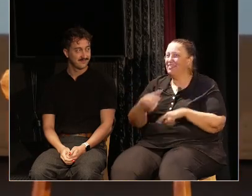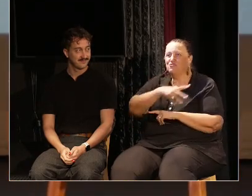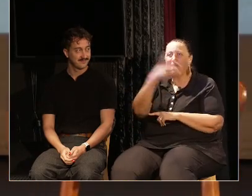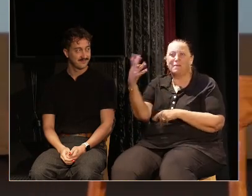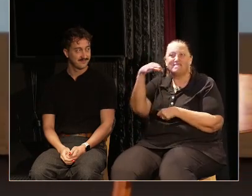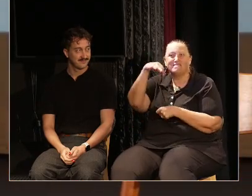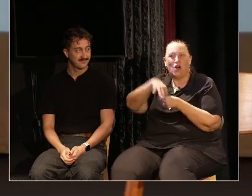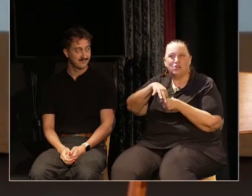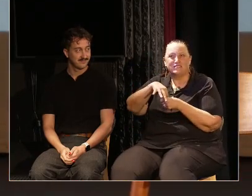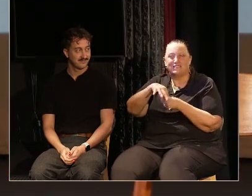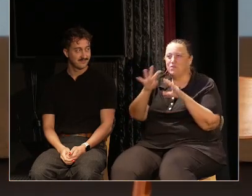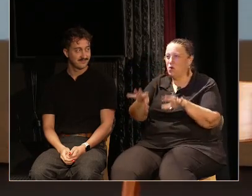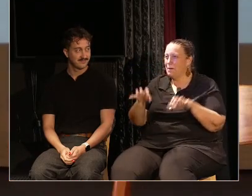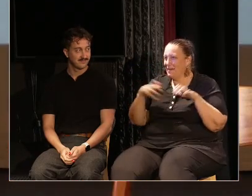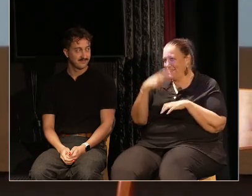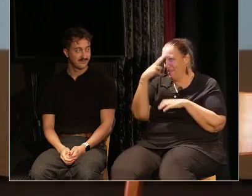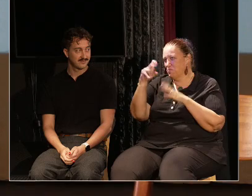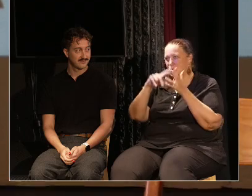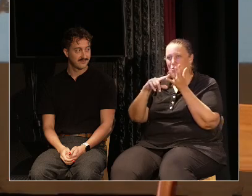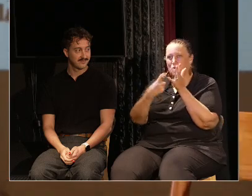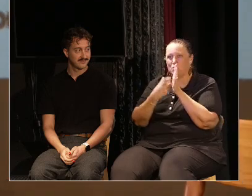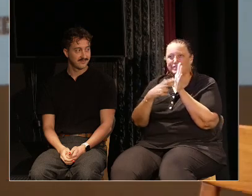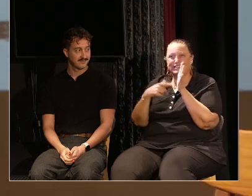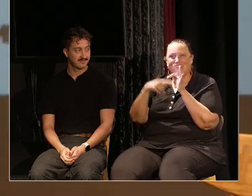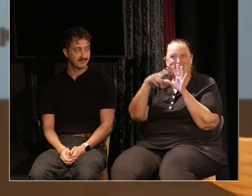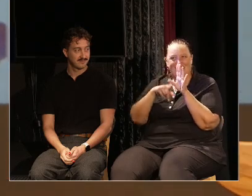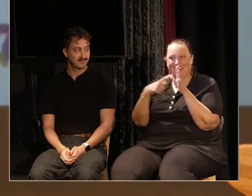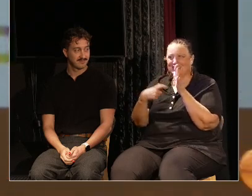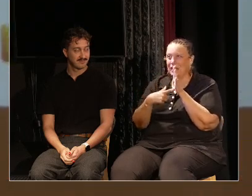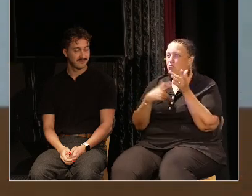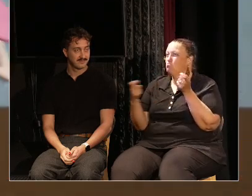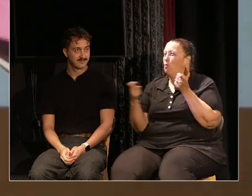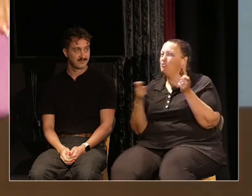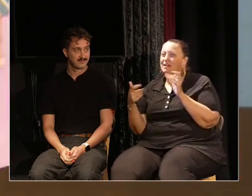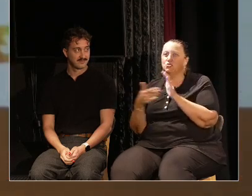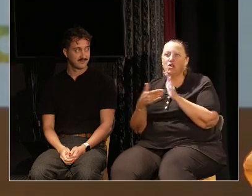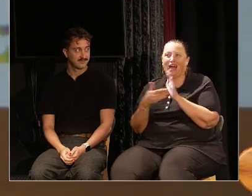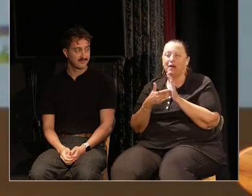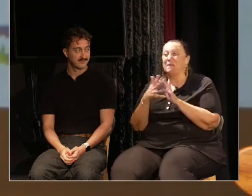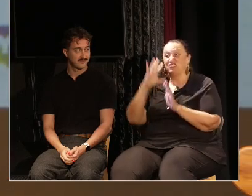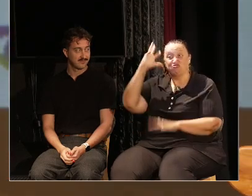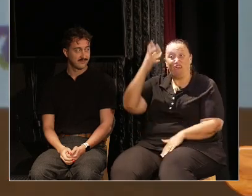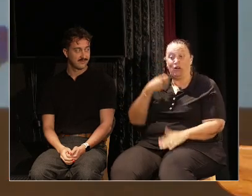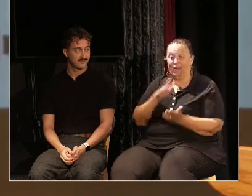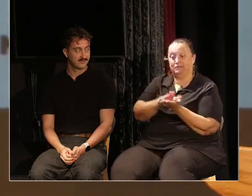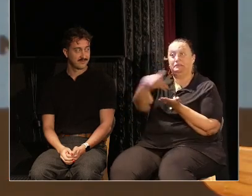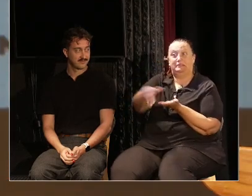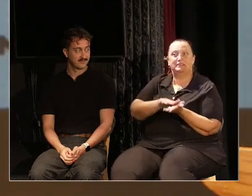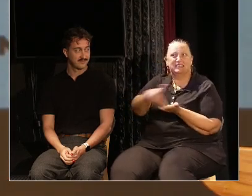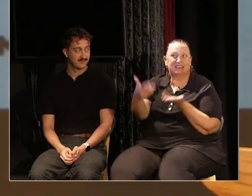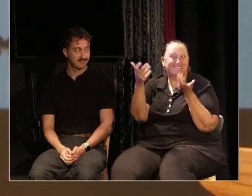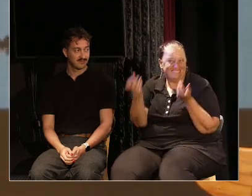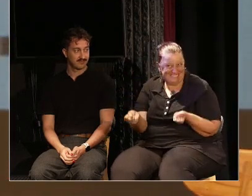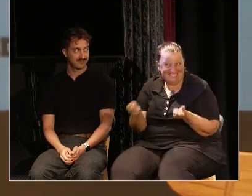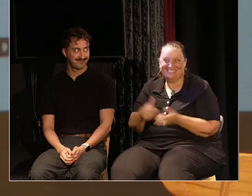Votes Election Forum. My name is Courtney Act. I am your moderator tonight, which is just a fancy word for a drag queen with a clipboard.